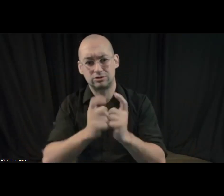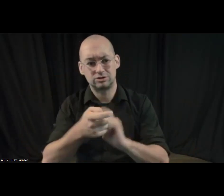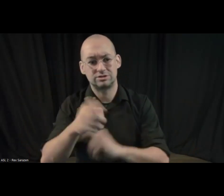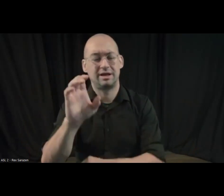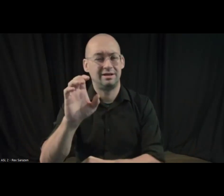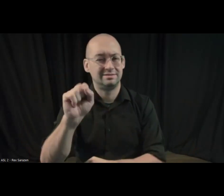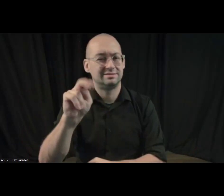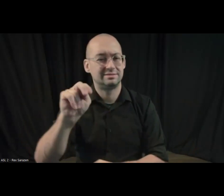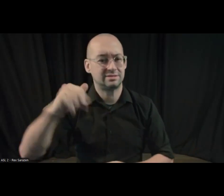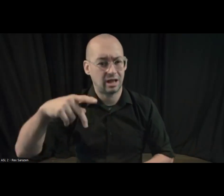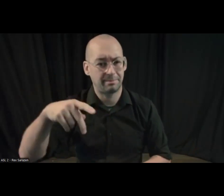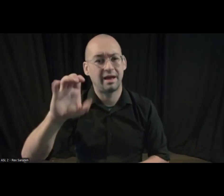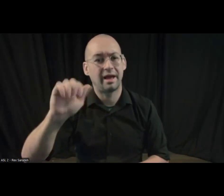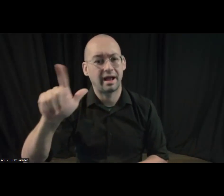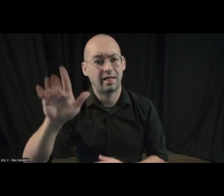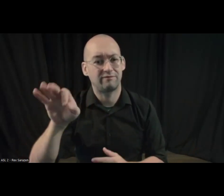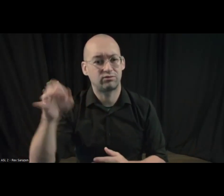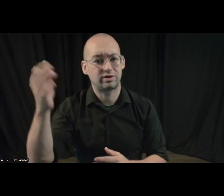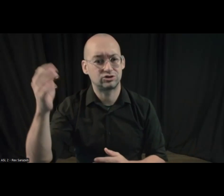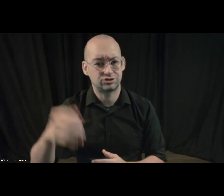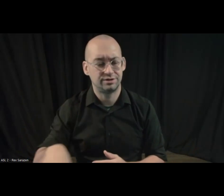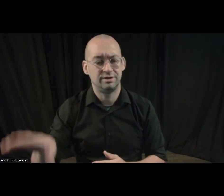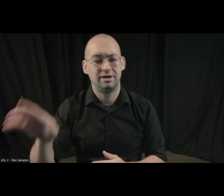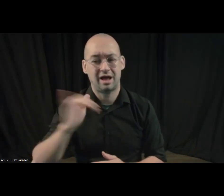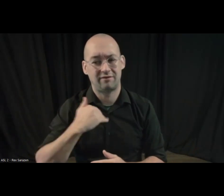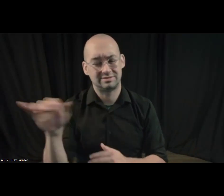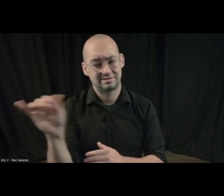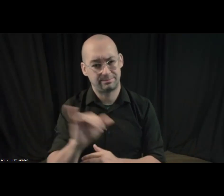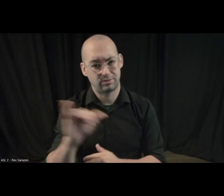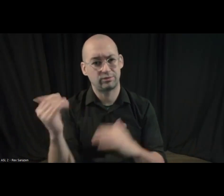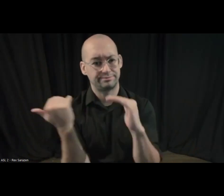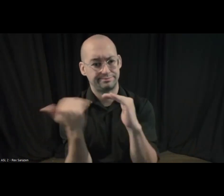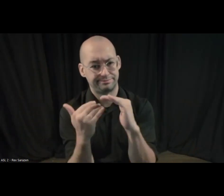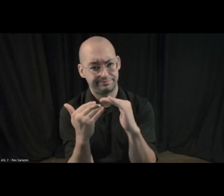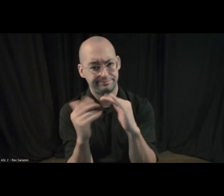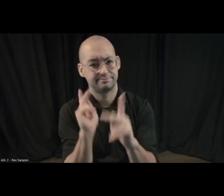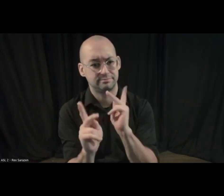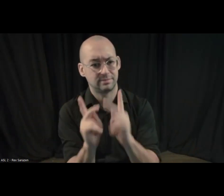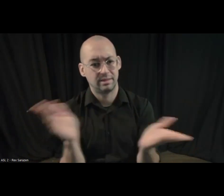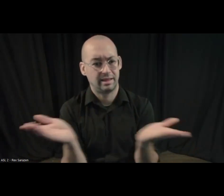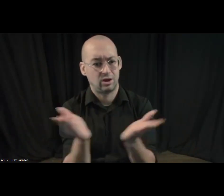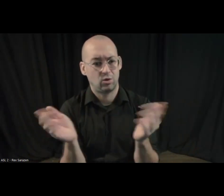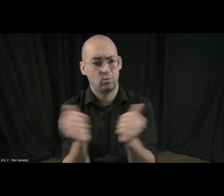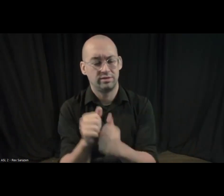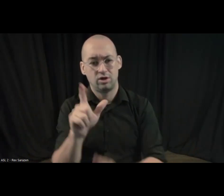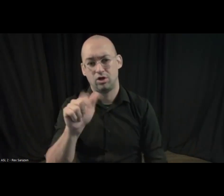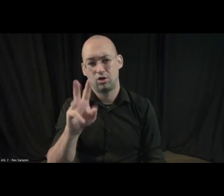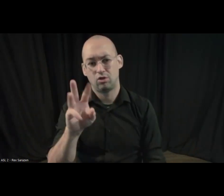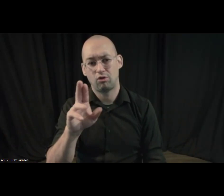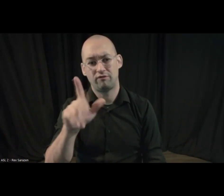state, has similar restrictions for people who are here with lawful permanent residency.